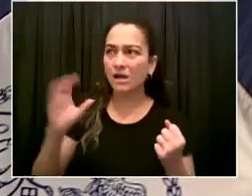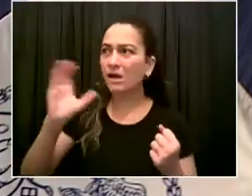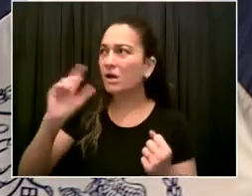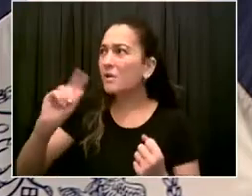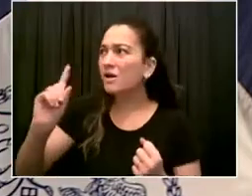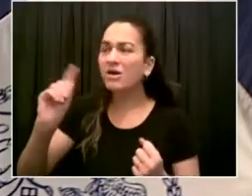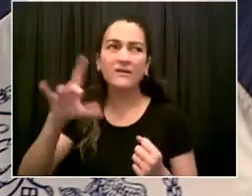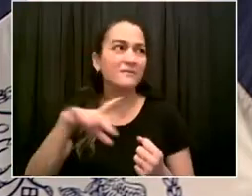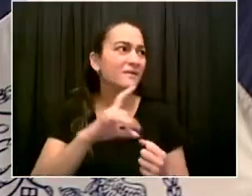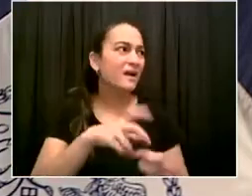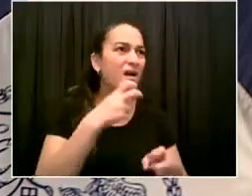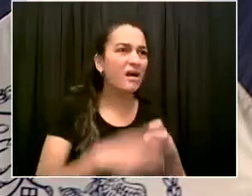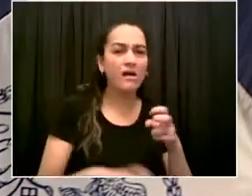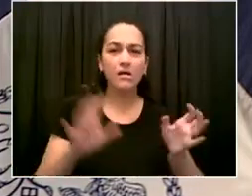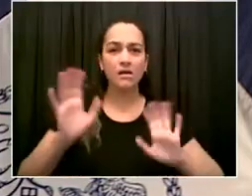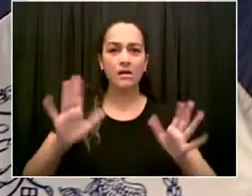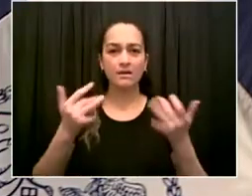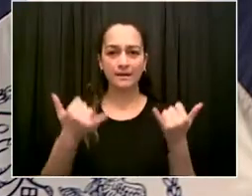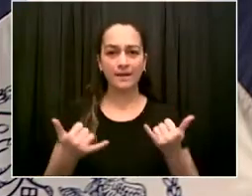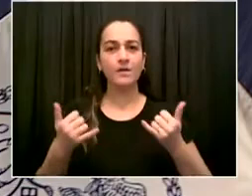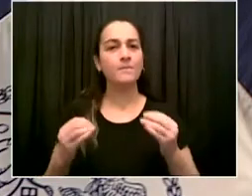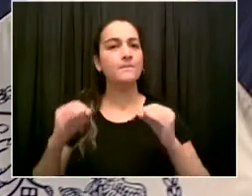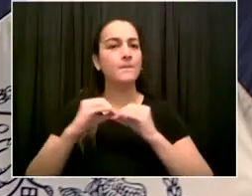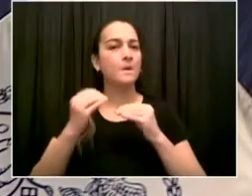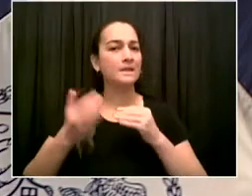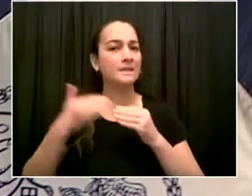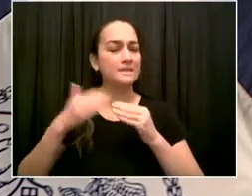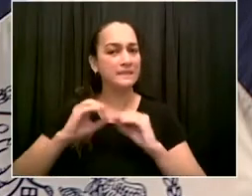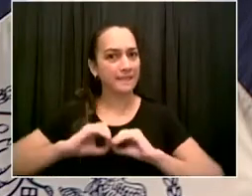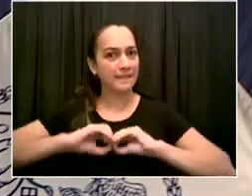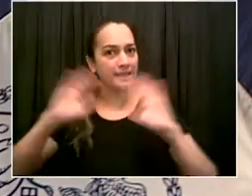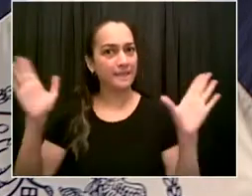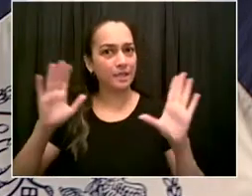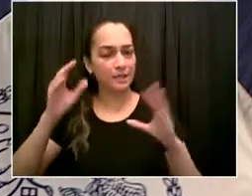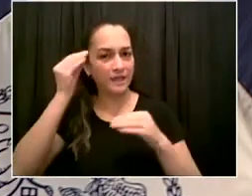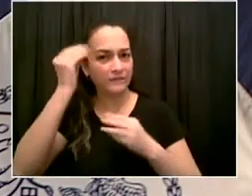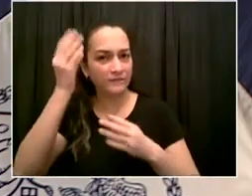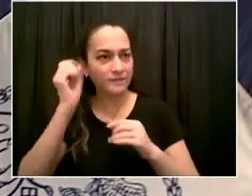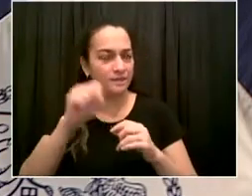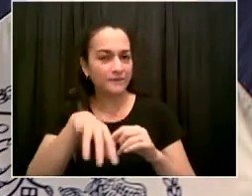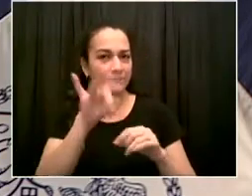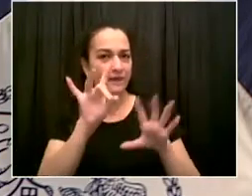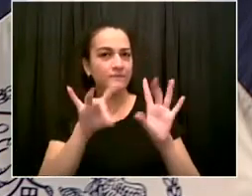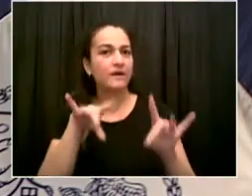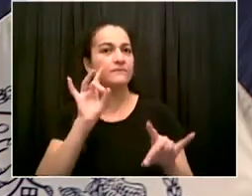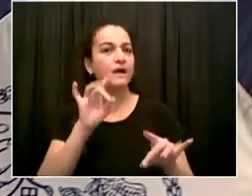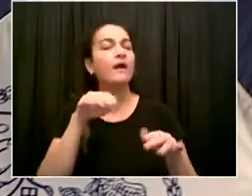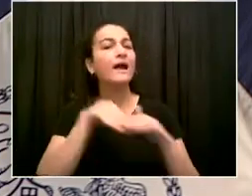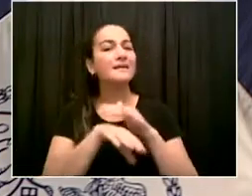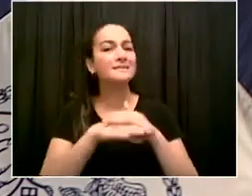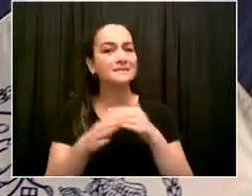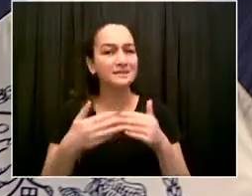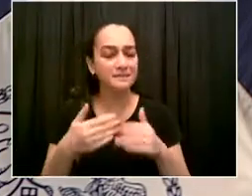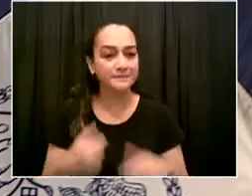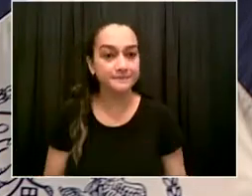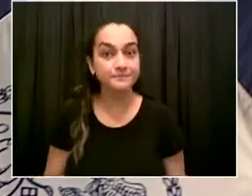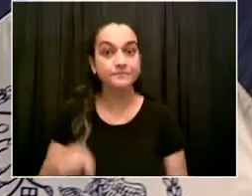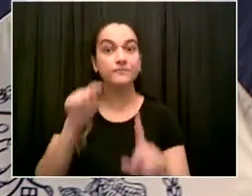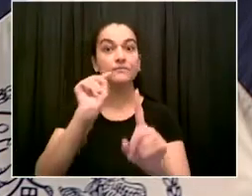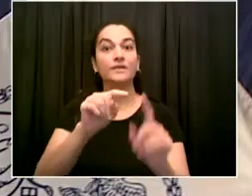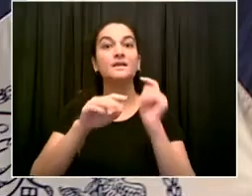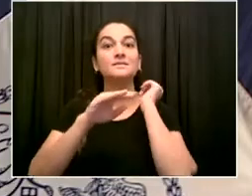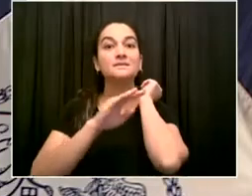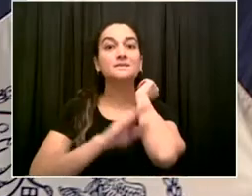Universal screening for all our kids going to school in September, universal mental health screening to help identify challenges and problems, get kids help, work